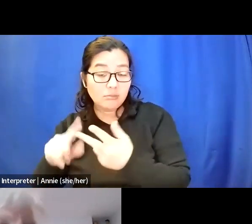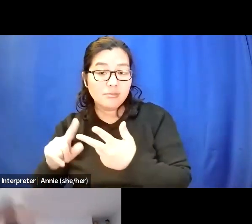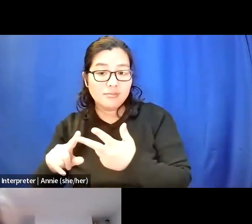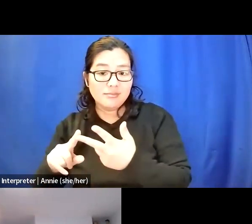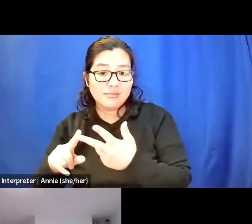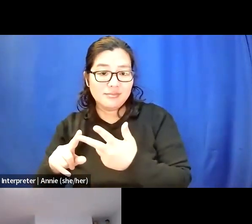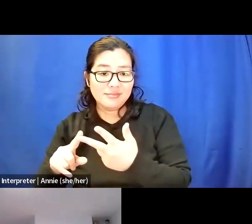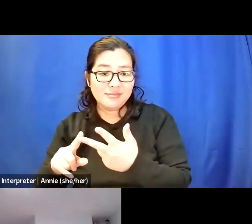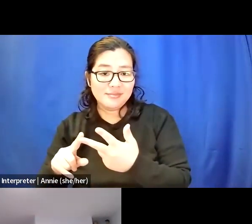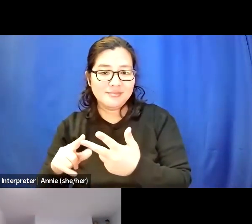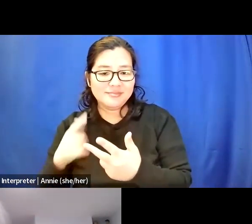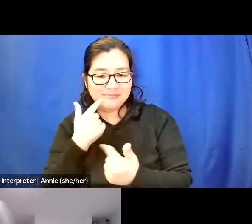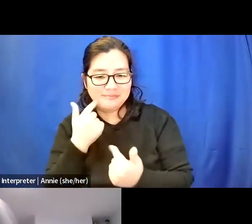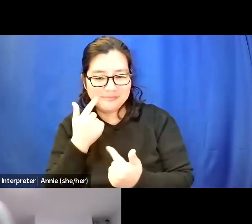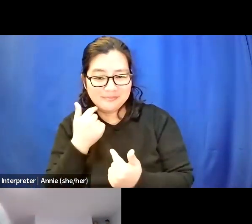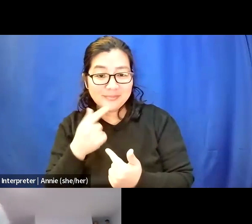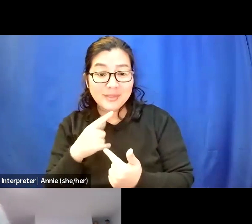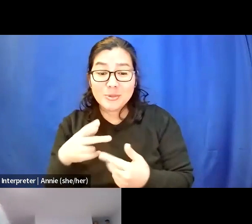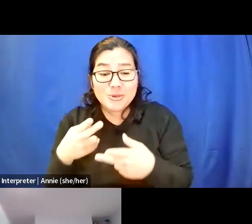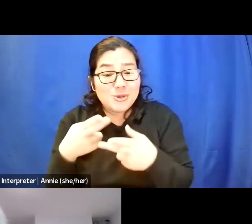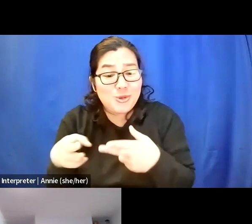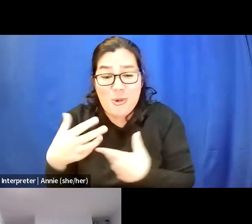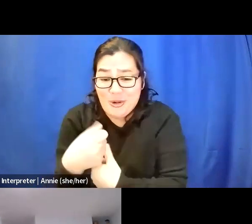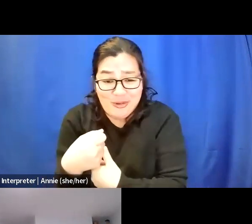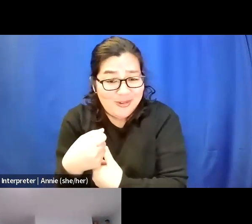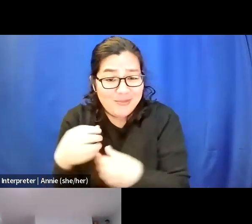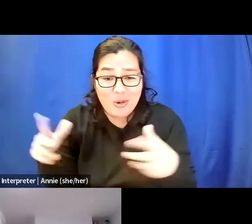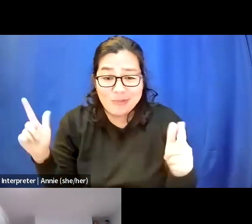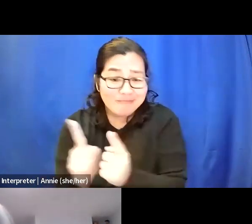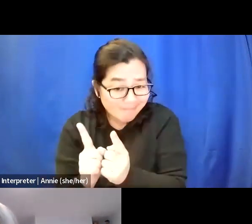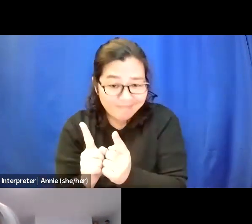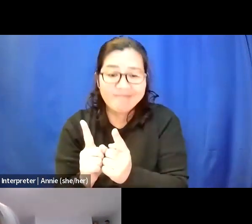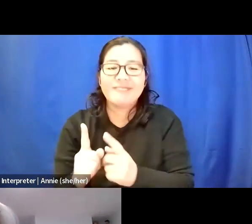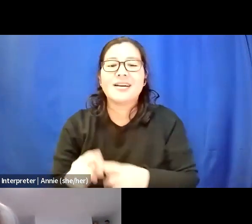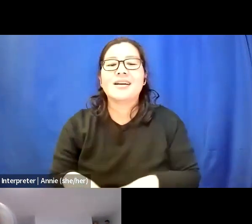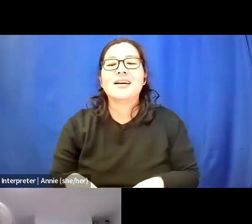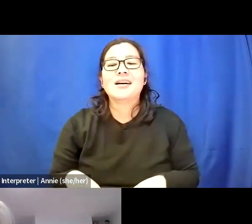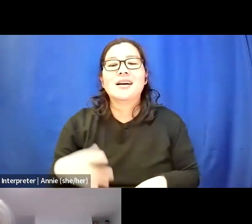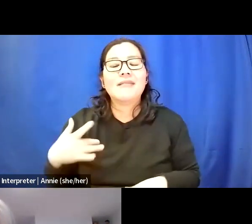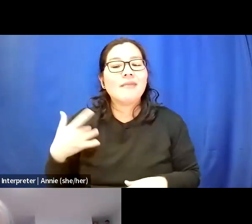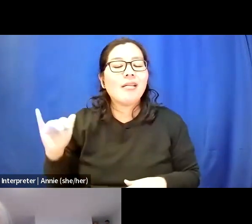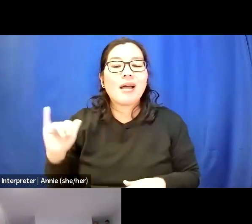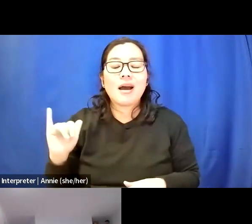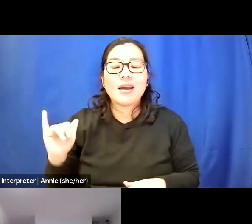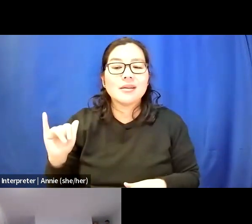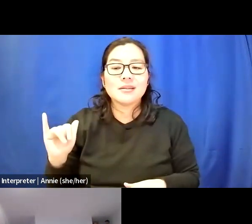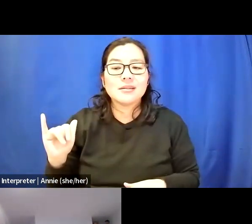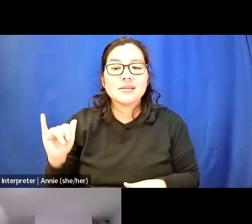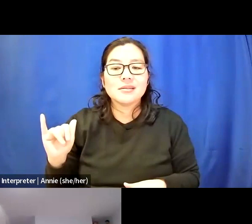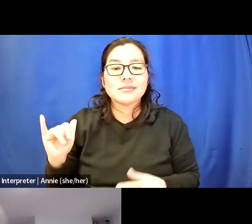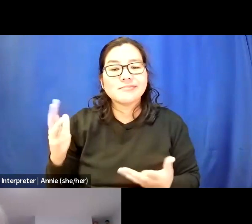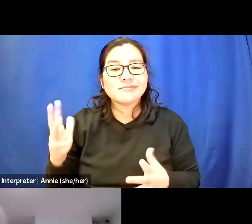piece was remarkably shorter than the other 2. To me, it felt like a kind of